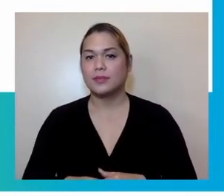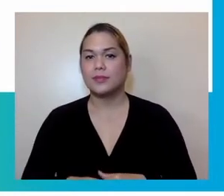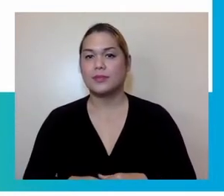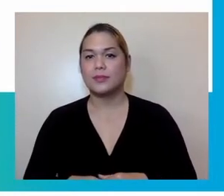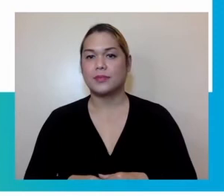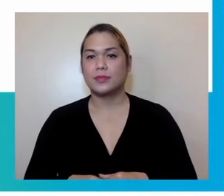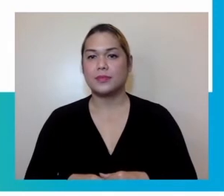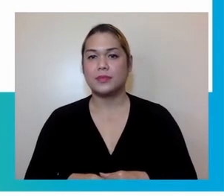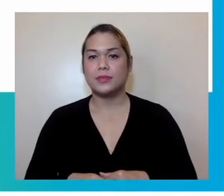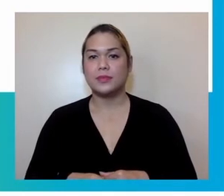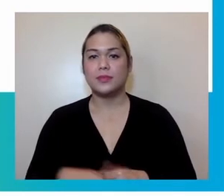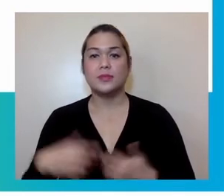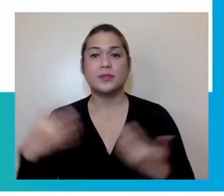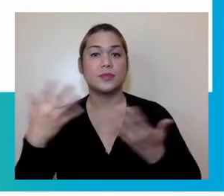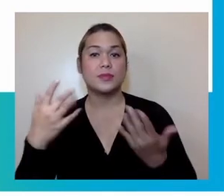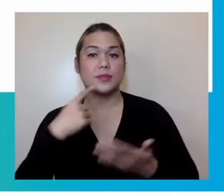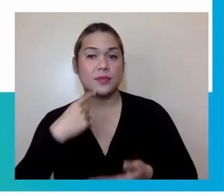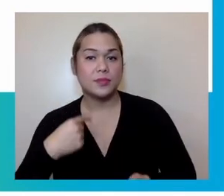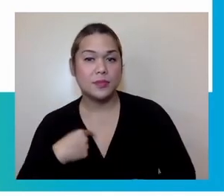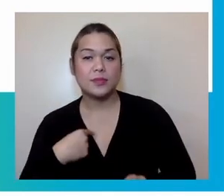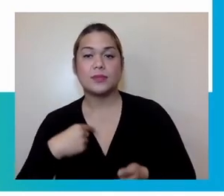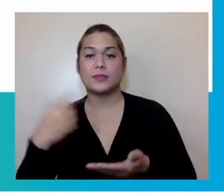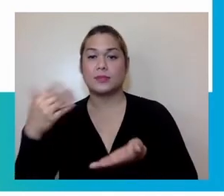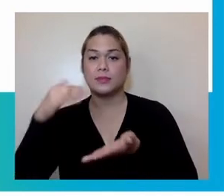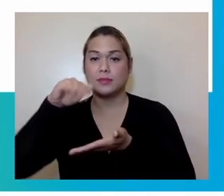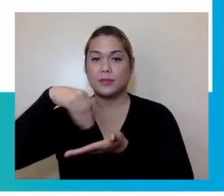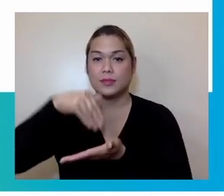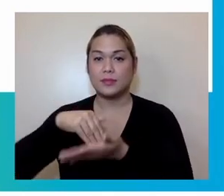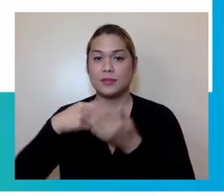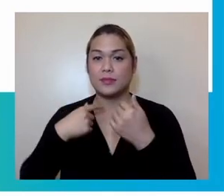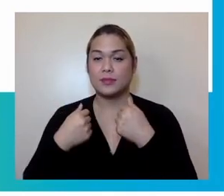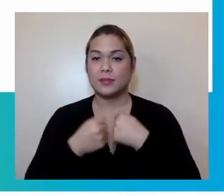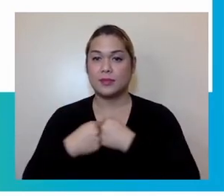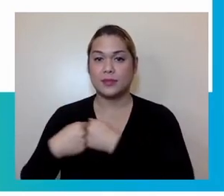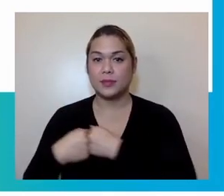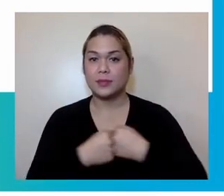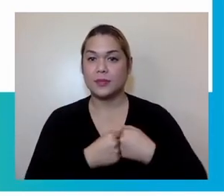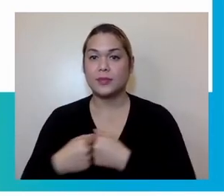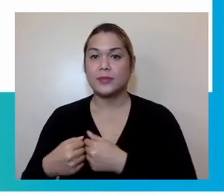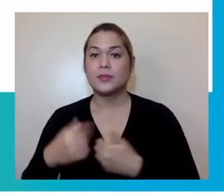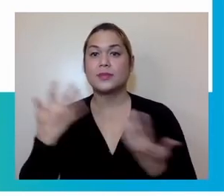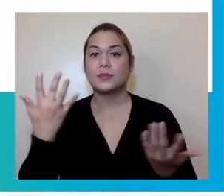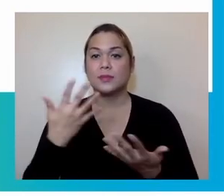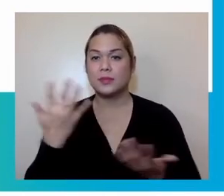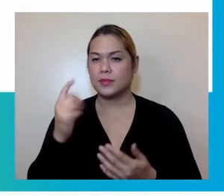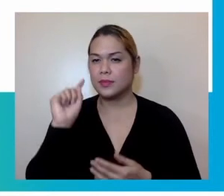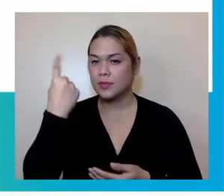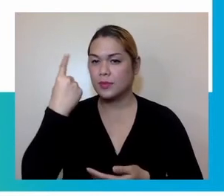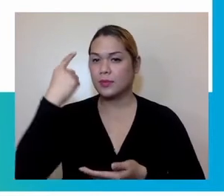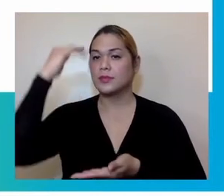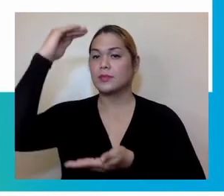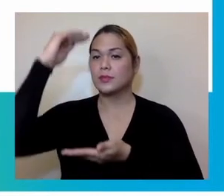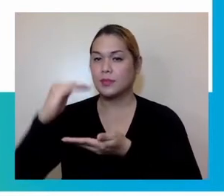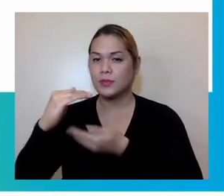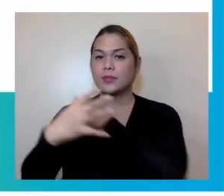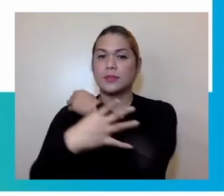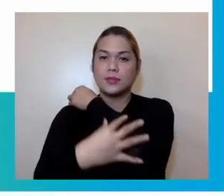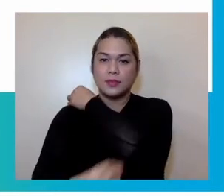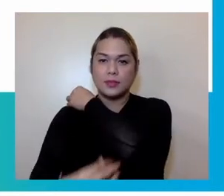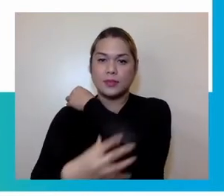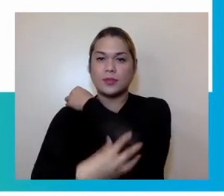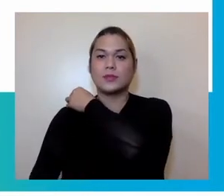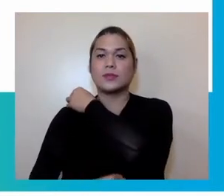Addressing remaining poverty and reducing inequalities is the first. For the last 10 years, ADB's top recipients of ADB's